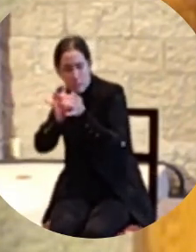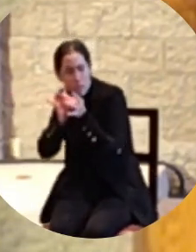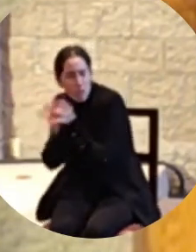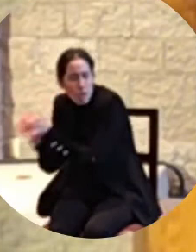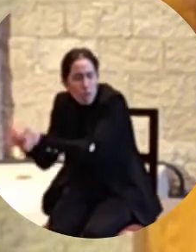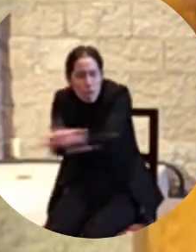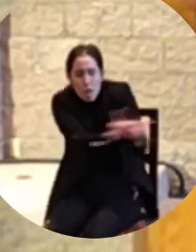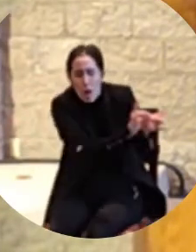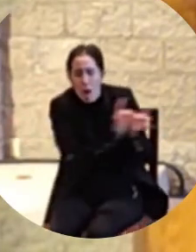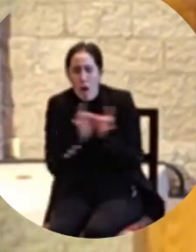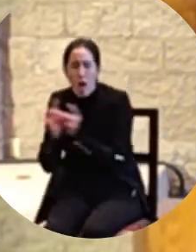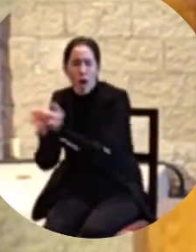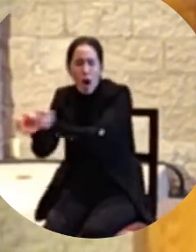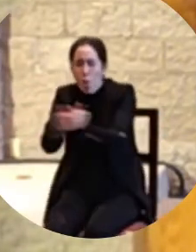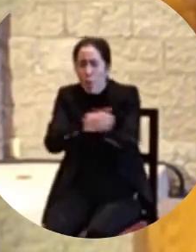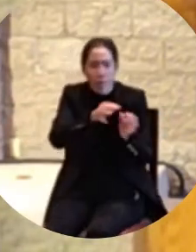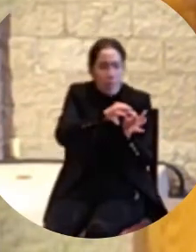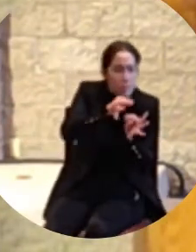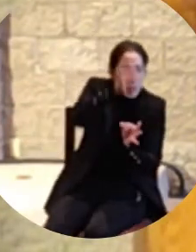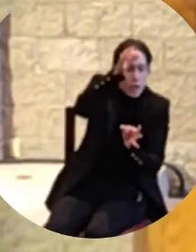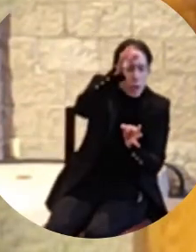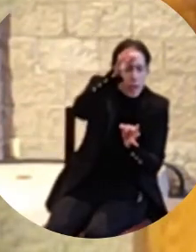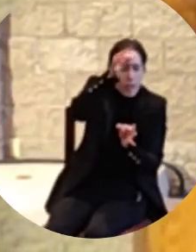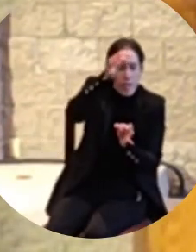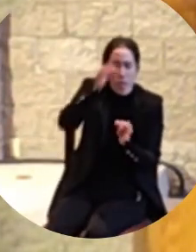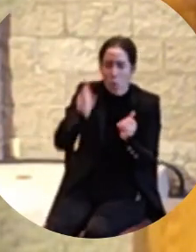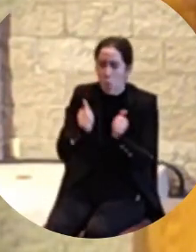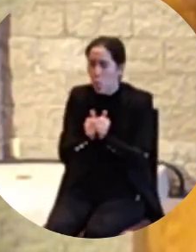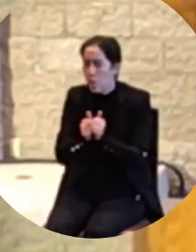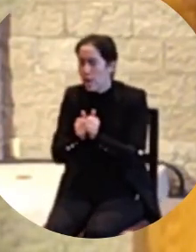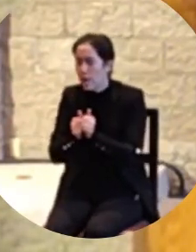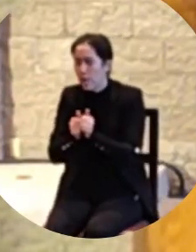humanity, and stillness.